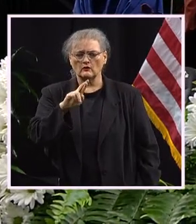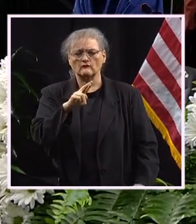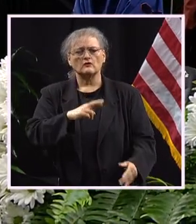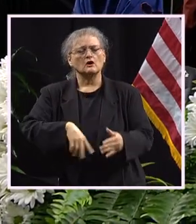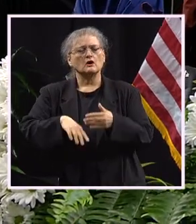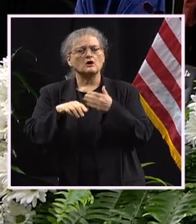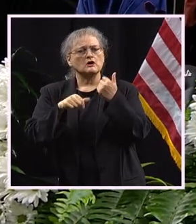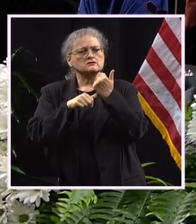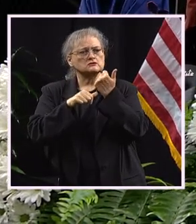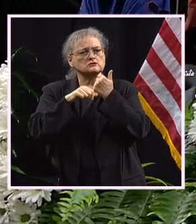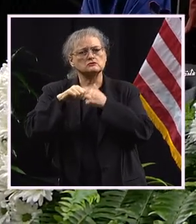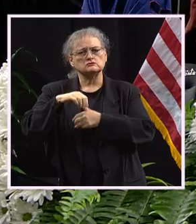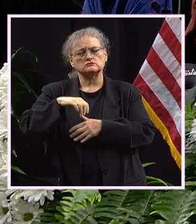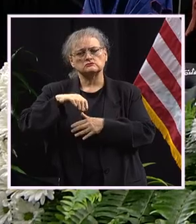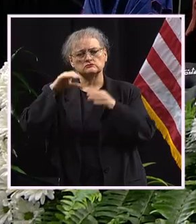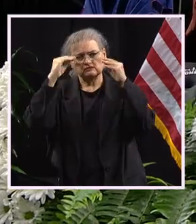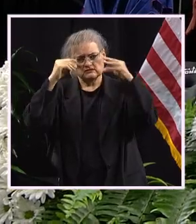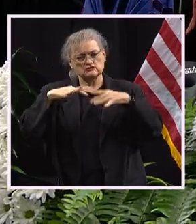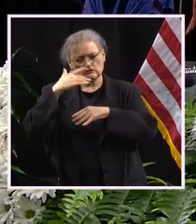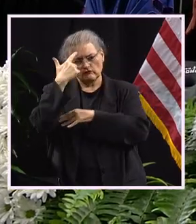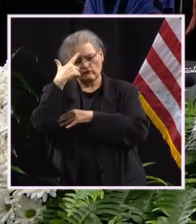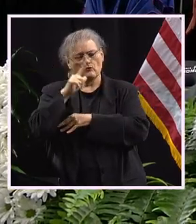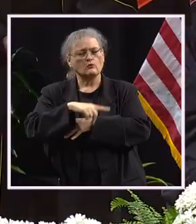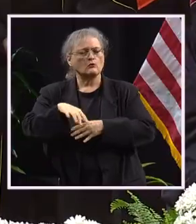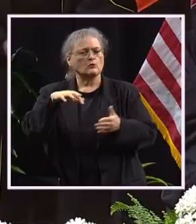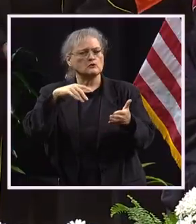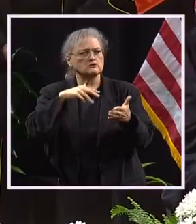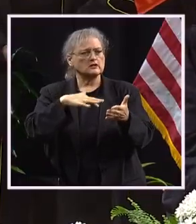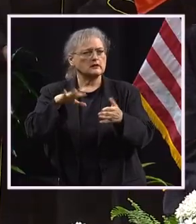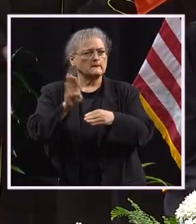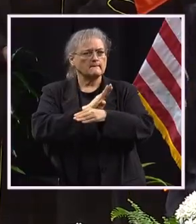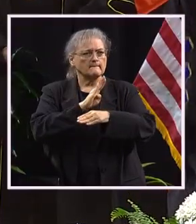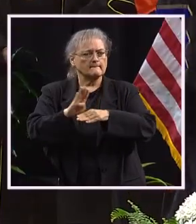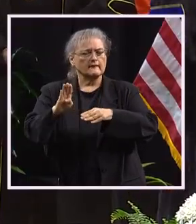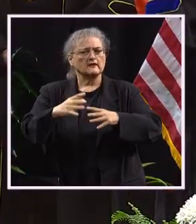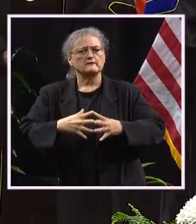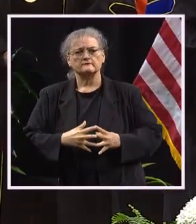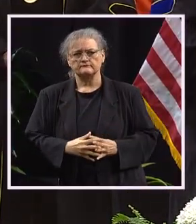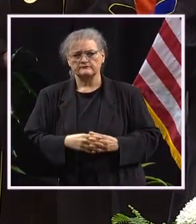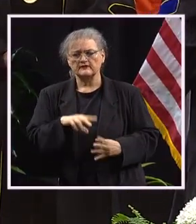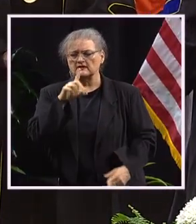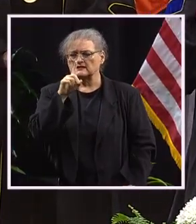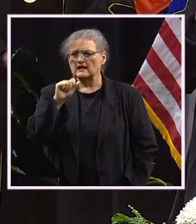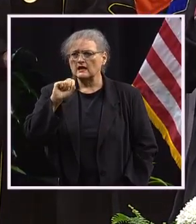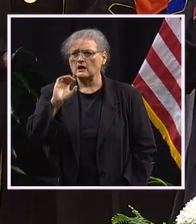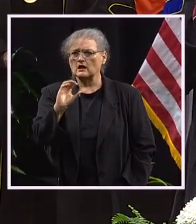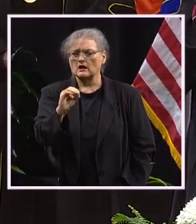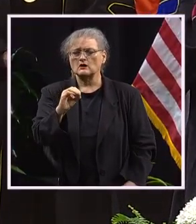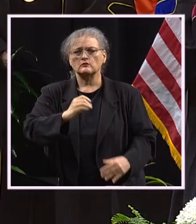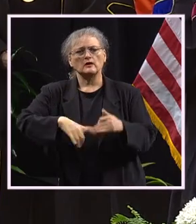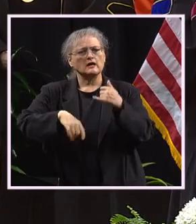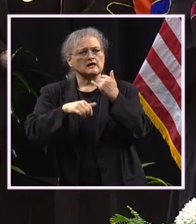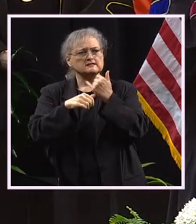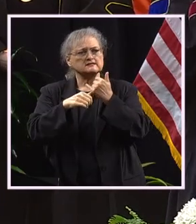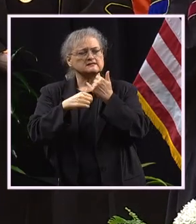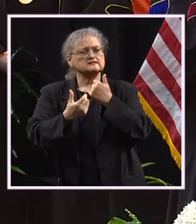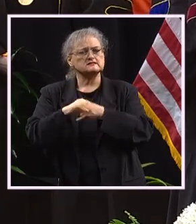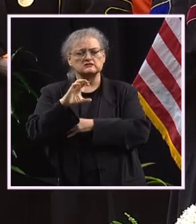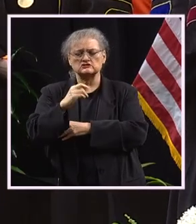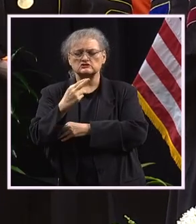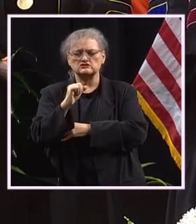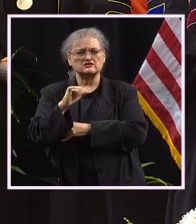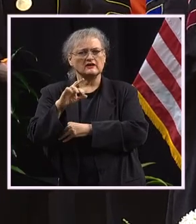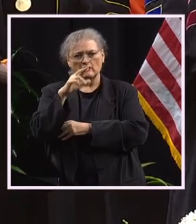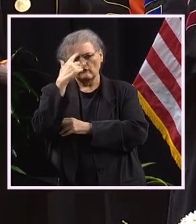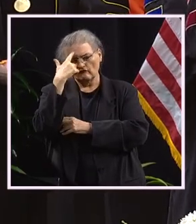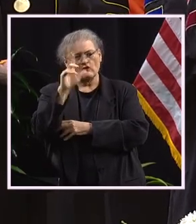and Banner Marshal for the Alvarez College of Business. Yongkan Gao, Associate Professor and Assistant Chair of Research, Department of Electrical